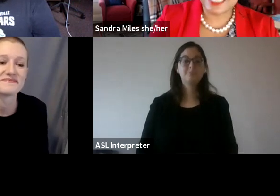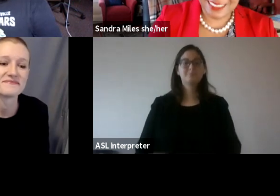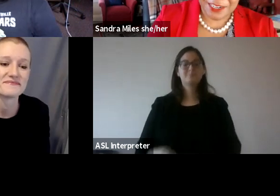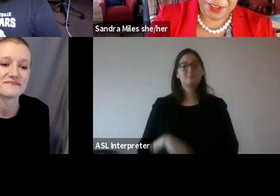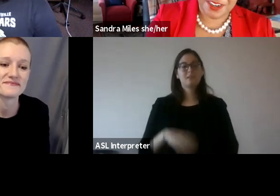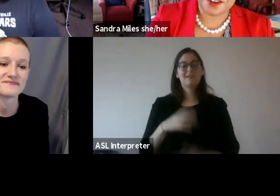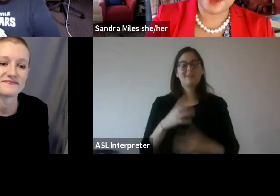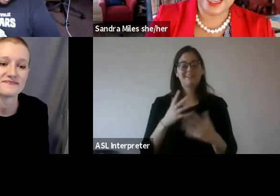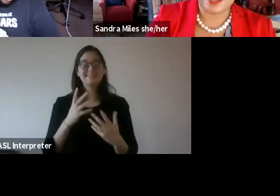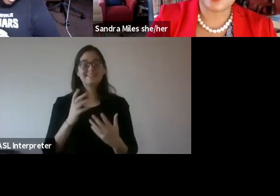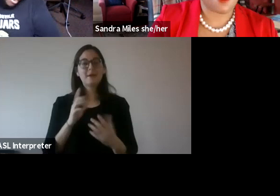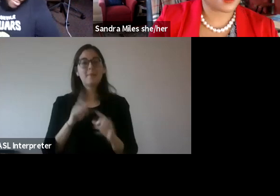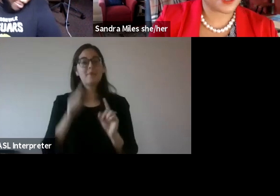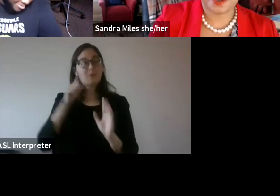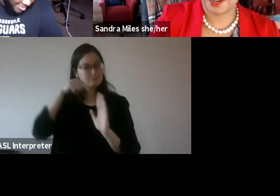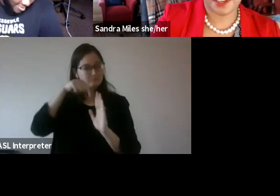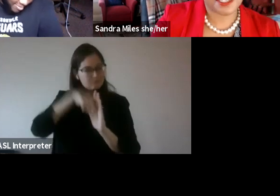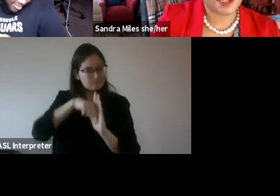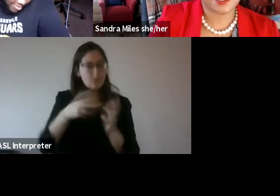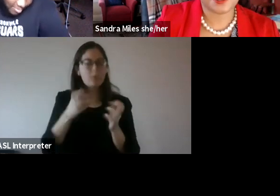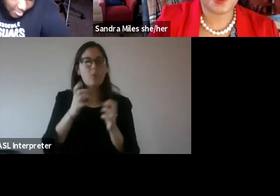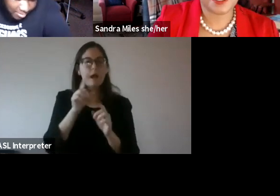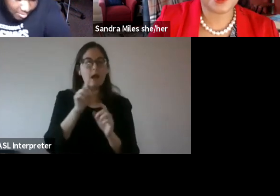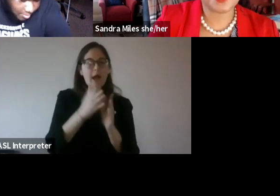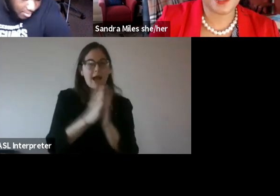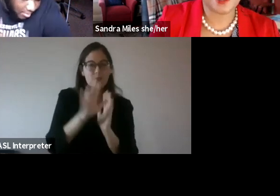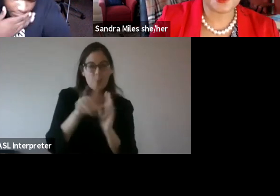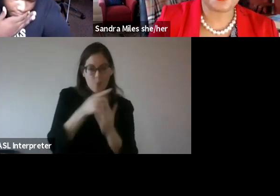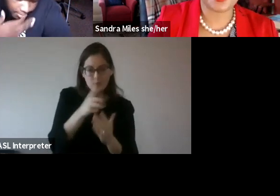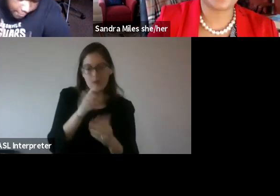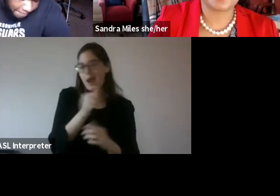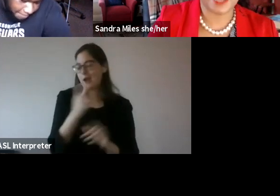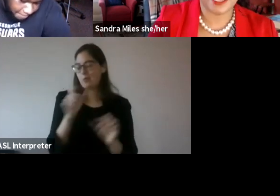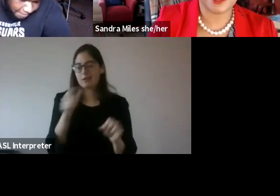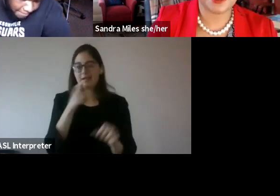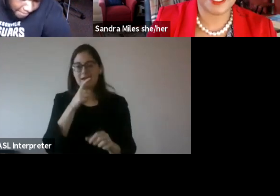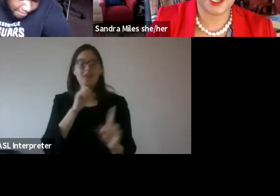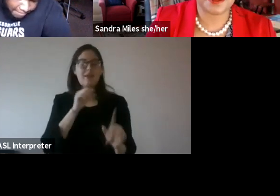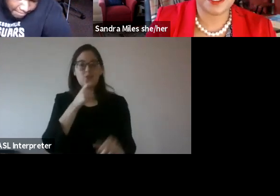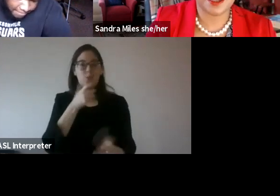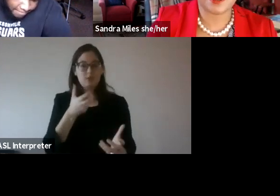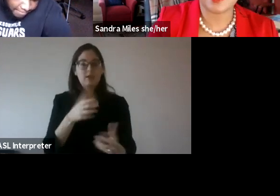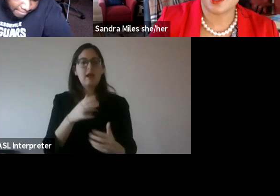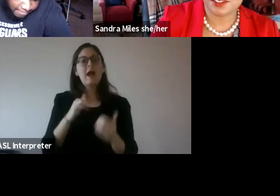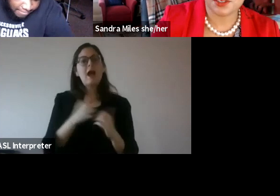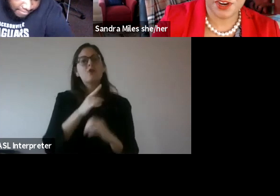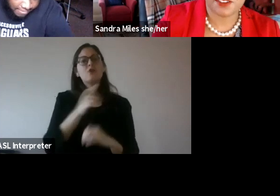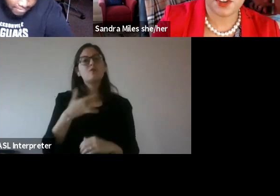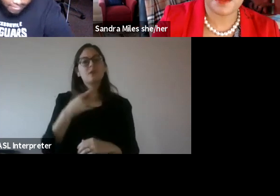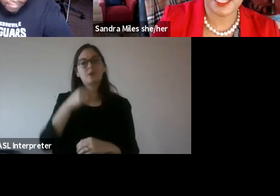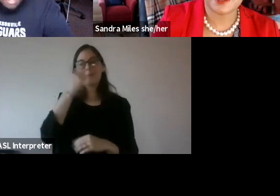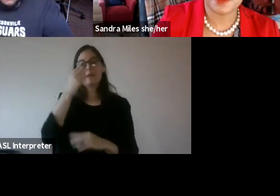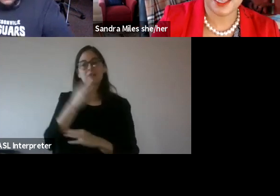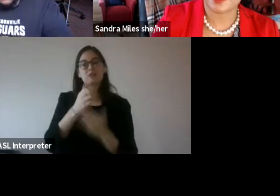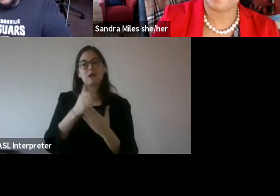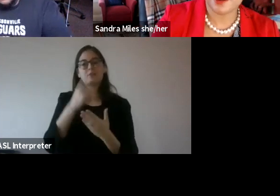But to dig deeper, I want to ask all of you, anyone can answer who wants to, how do you feel Black history helps to tell the story of what